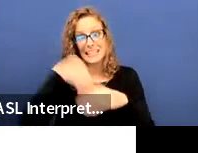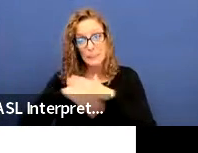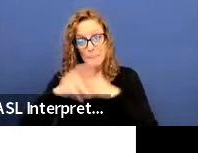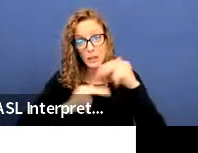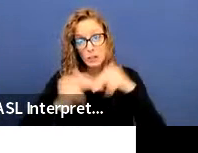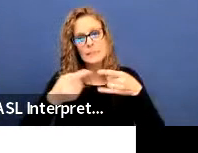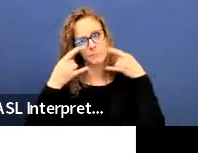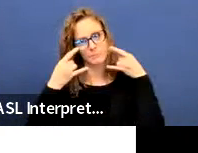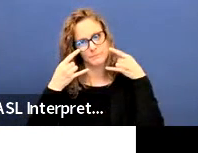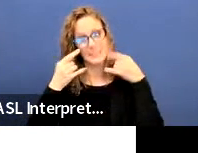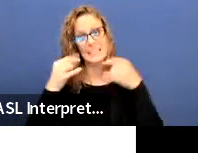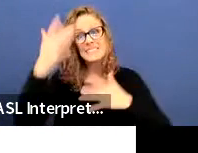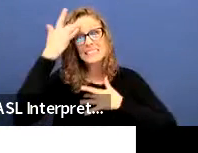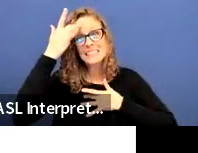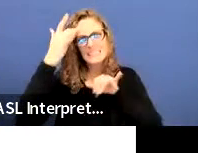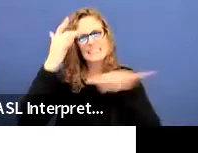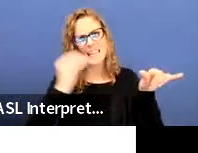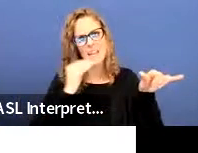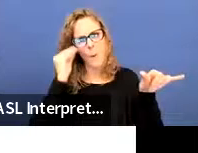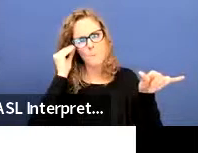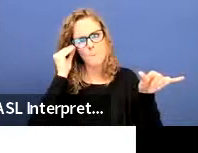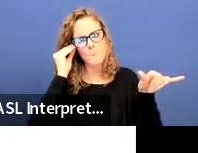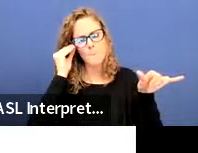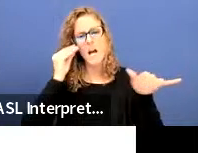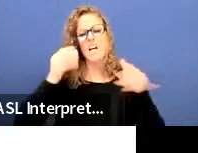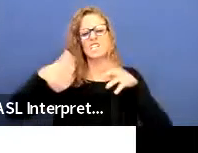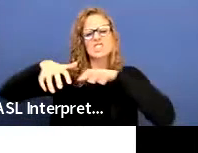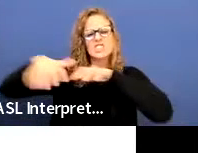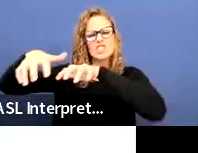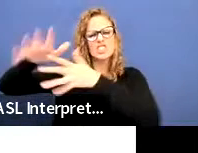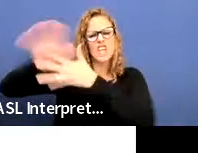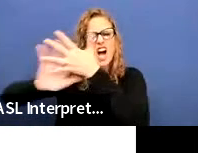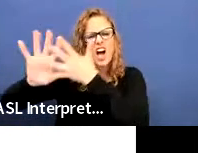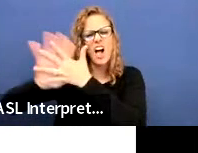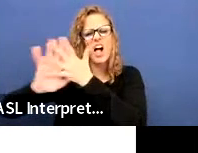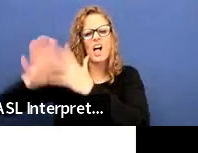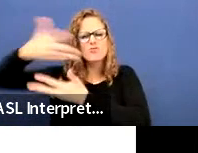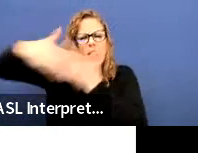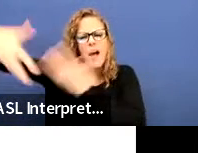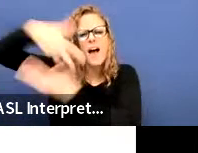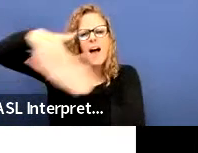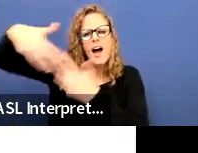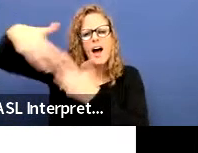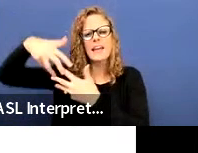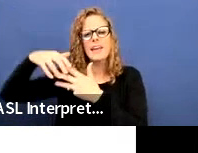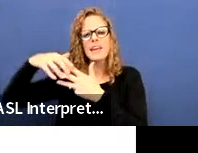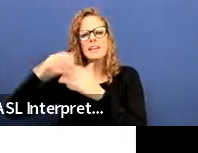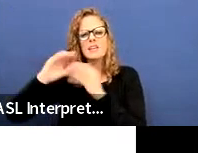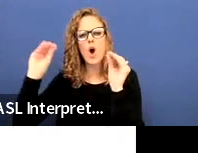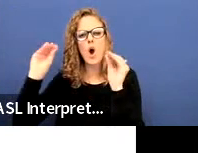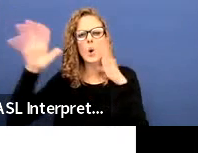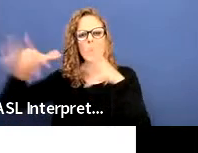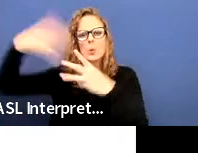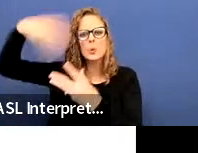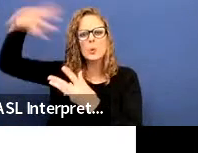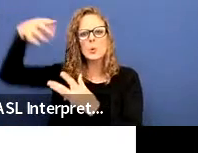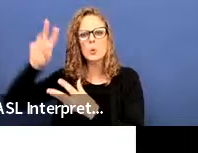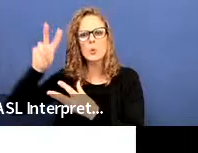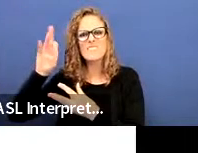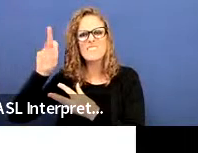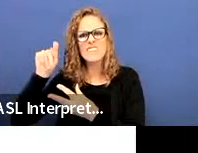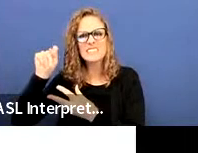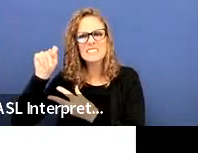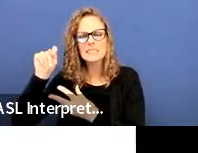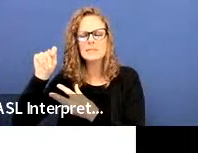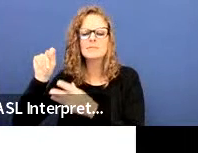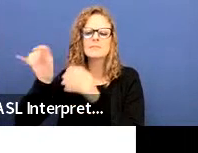sick, avoid those crowded, poorly ventilated indoor settings. We know that's a place where COVID can spread easy. Of course,